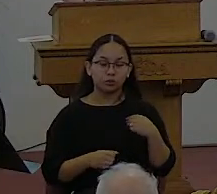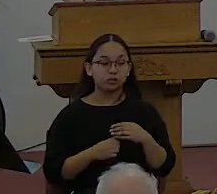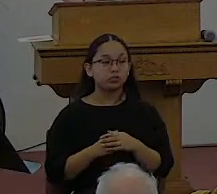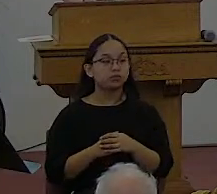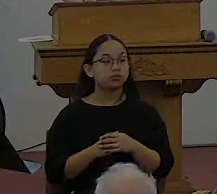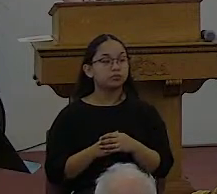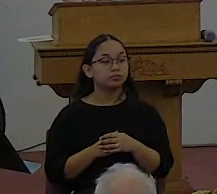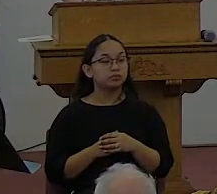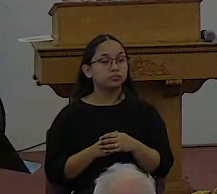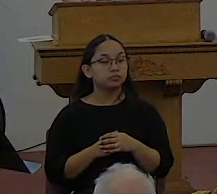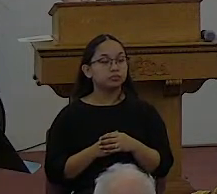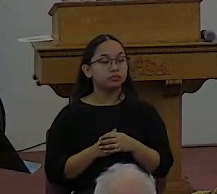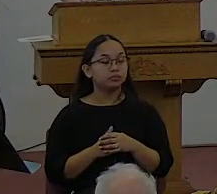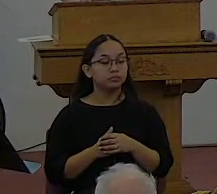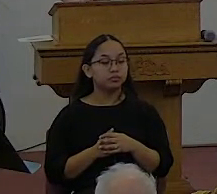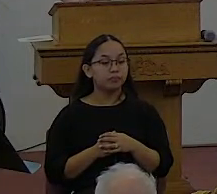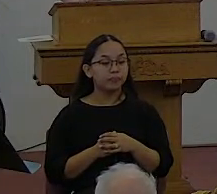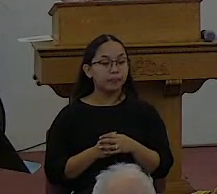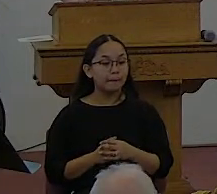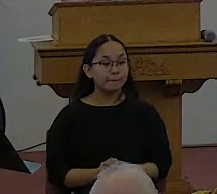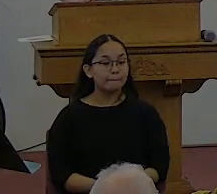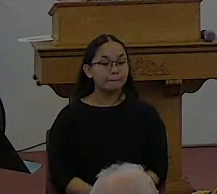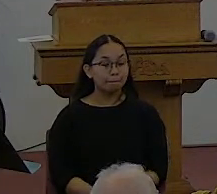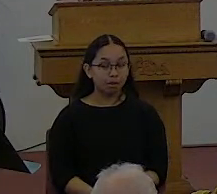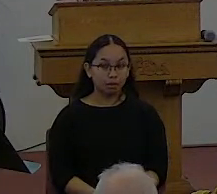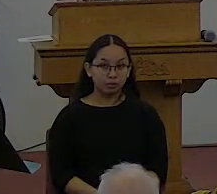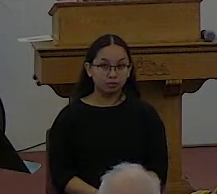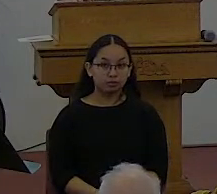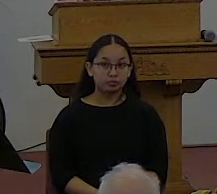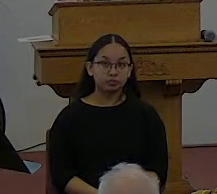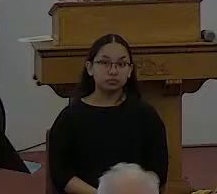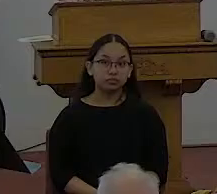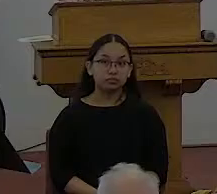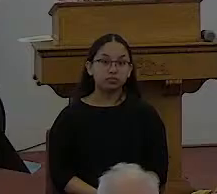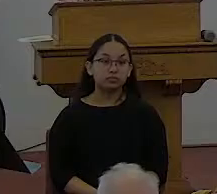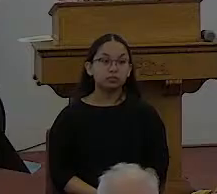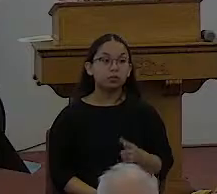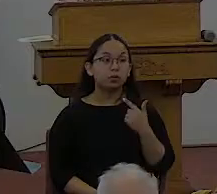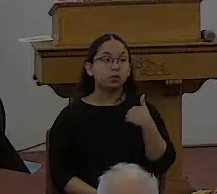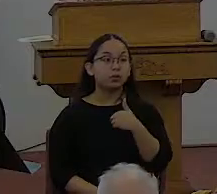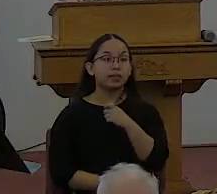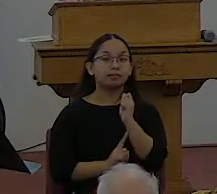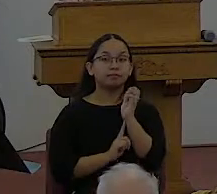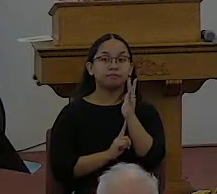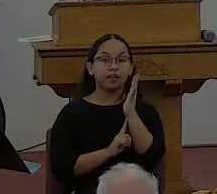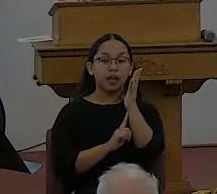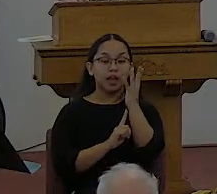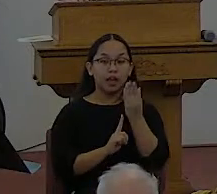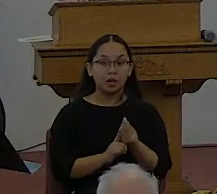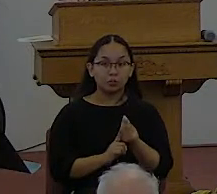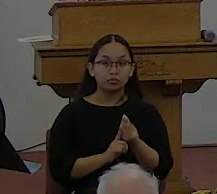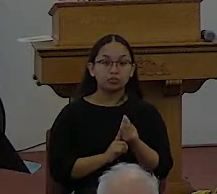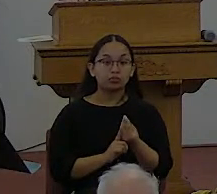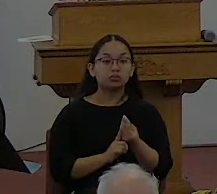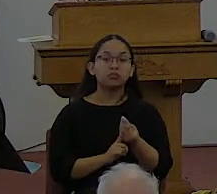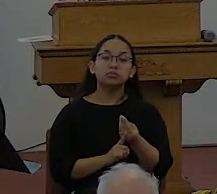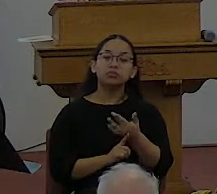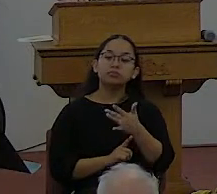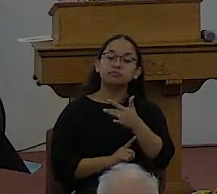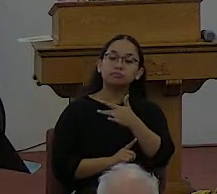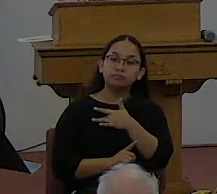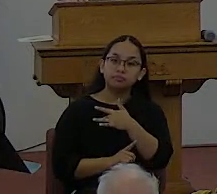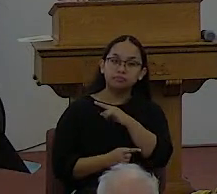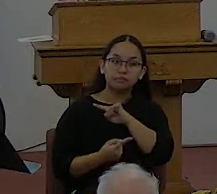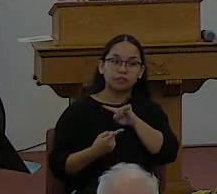toward the building of a better world. So as we release these flames, carry them in your hearts until we